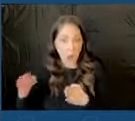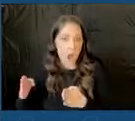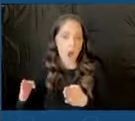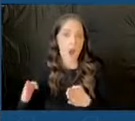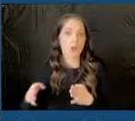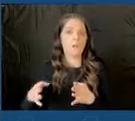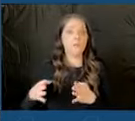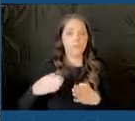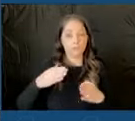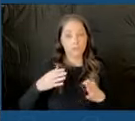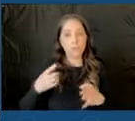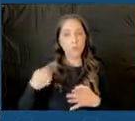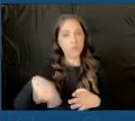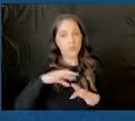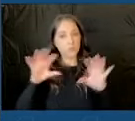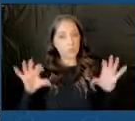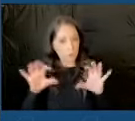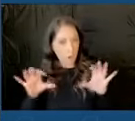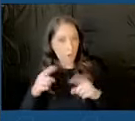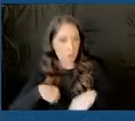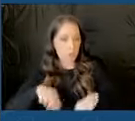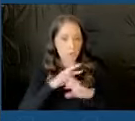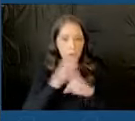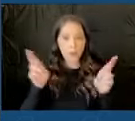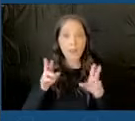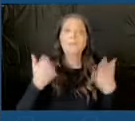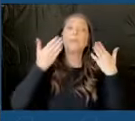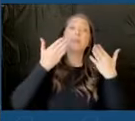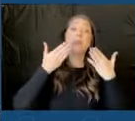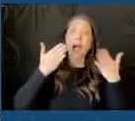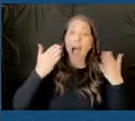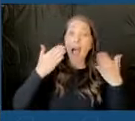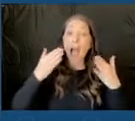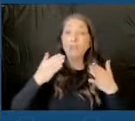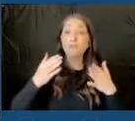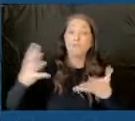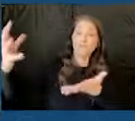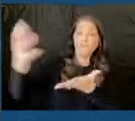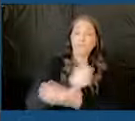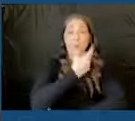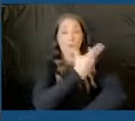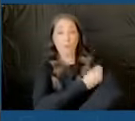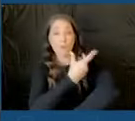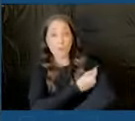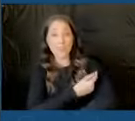action to be ready for it. But thanks for coming, everybody. Get your booster shots before you leave the building. Thank you. Okay, bye, everybody.